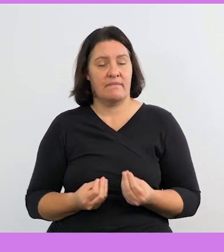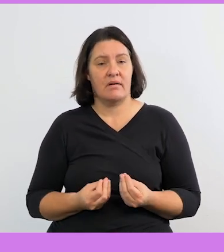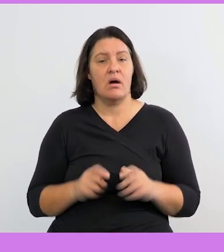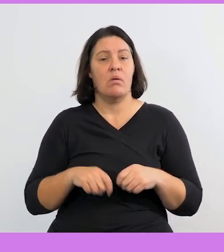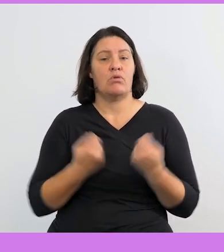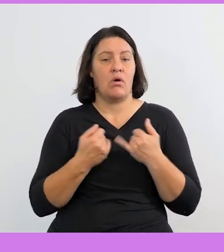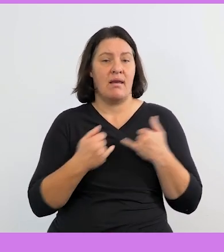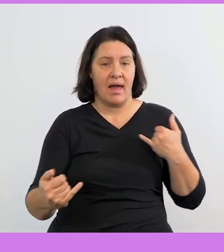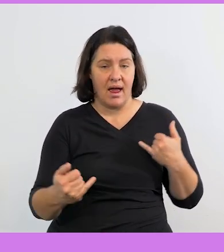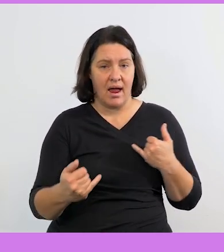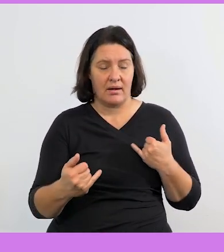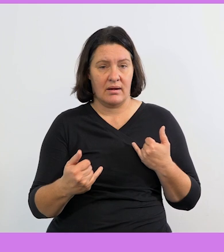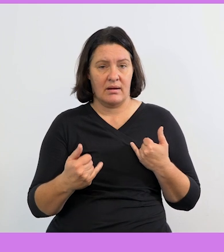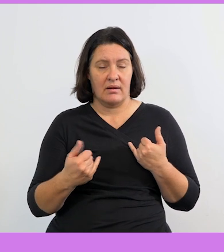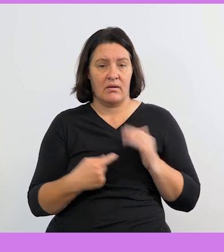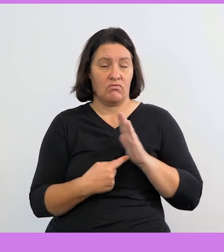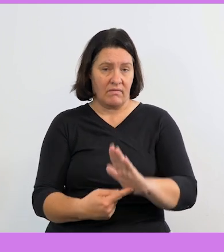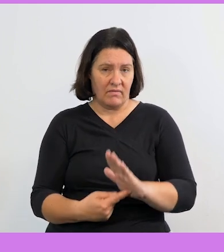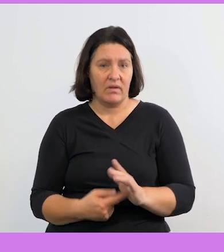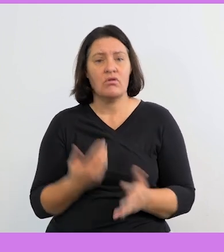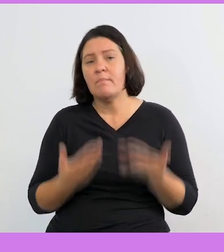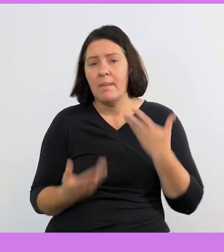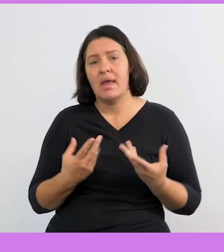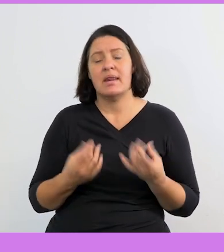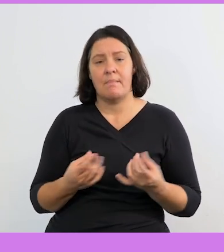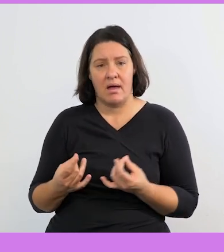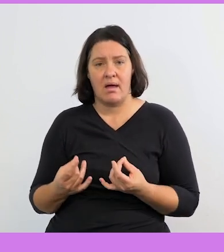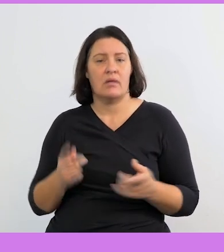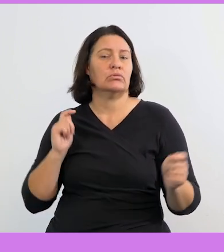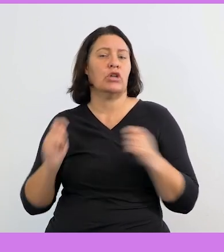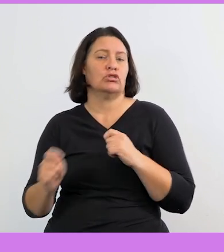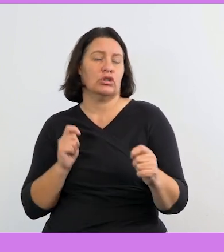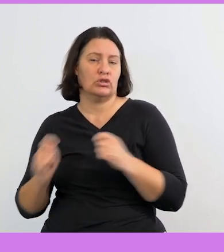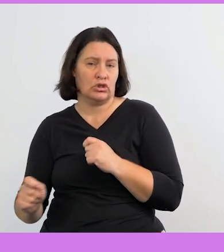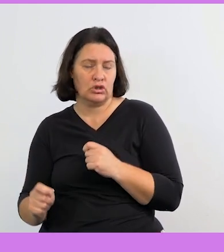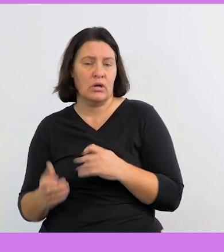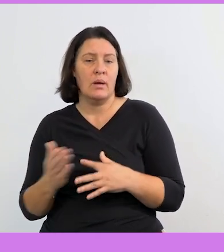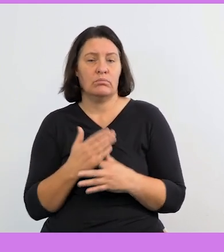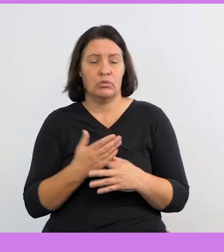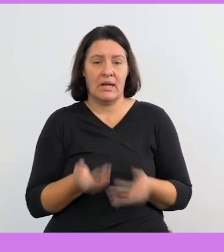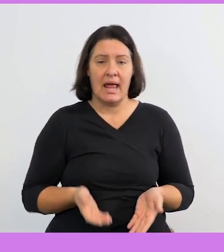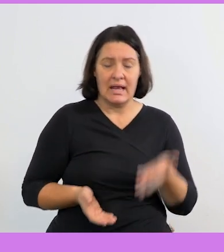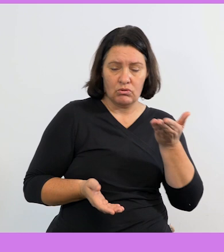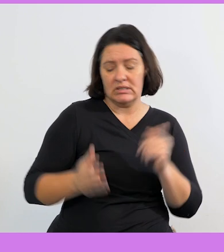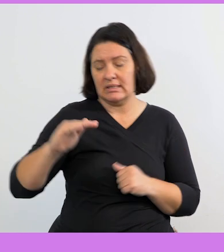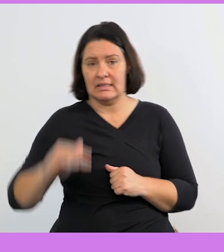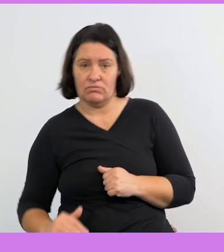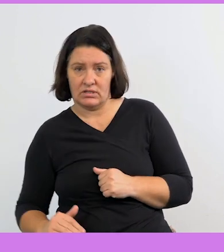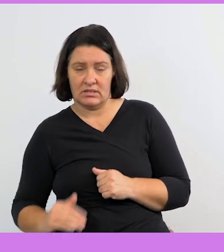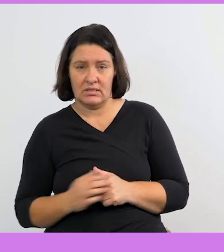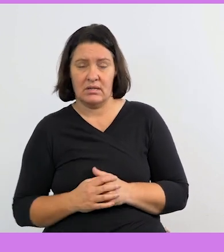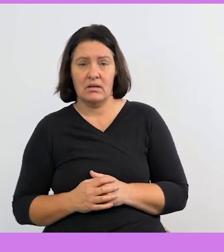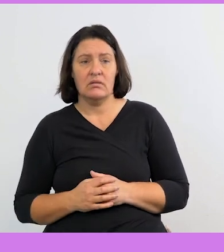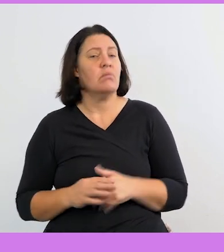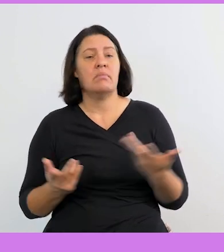have what we call a broken line graph, right? So may have numbers that alternate, they change, right, between increasing and